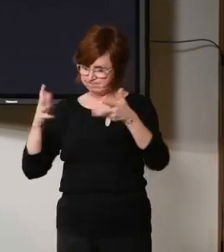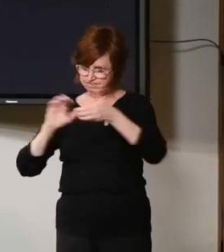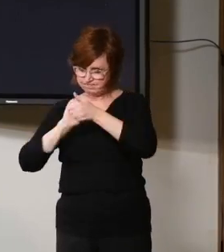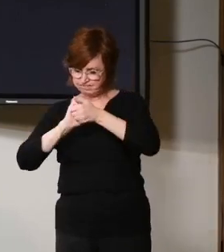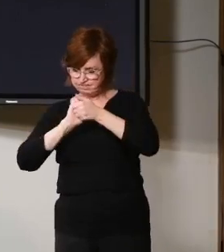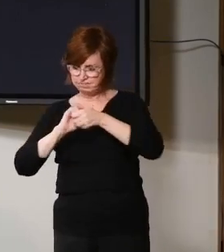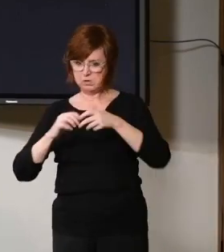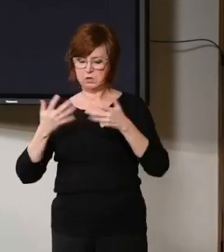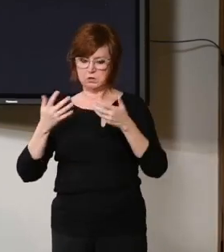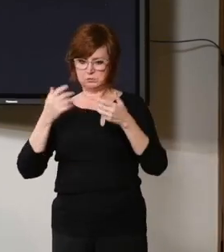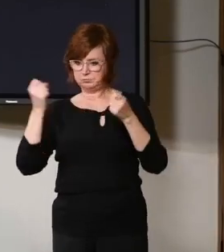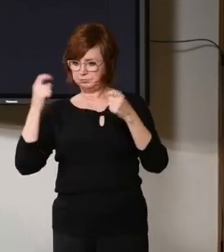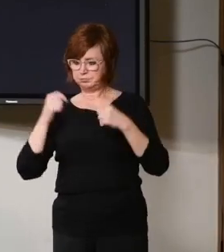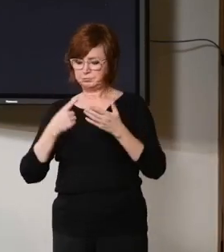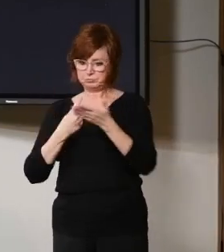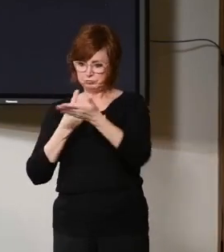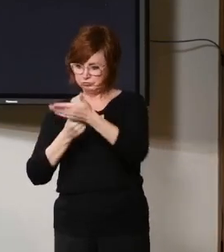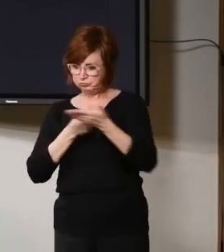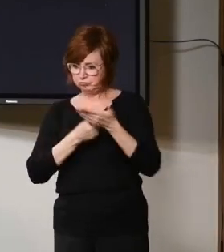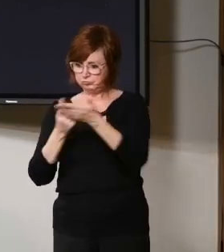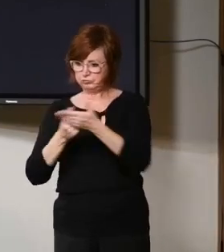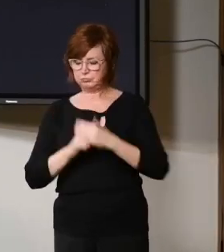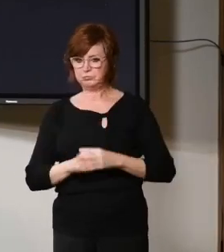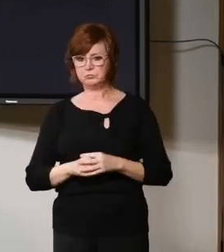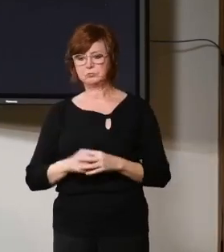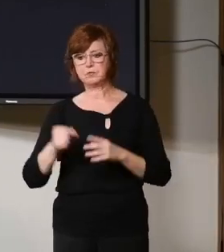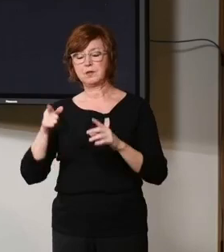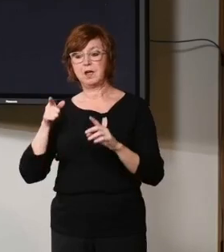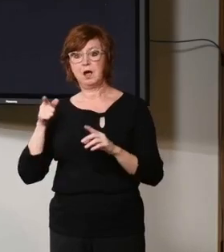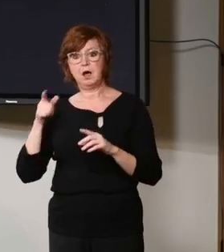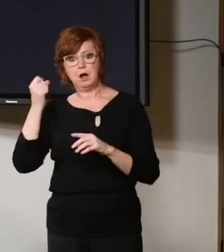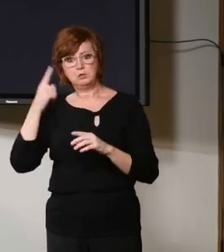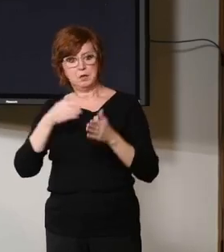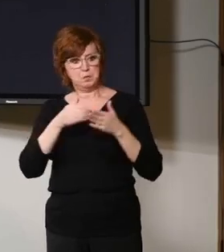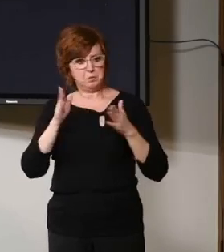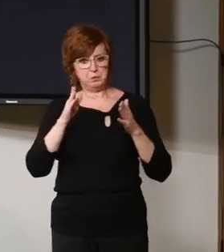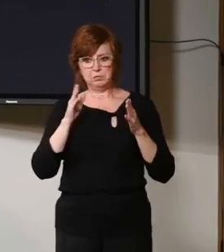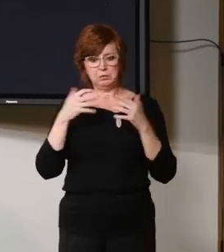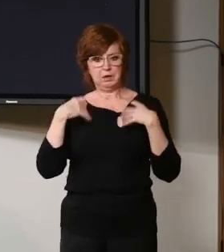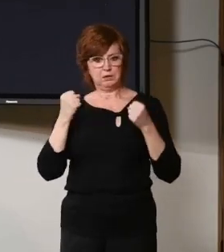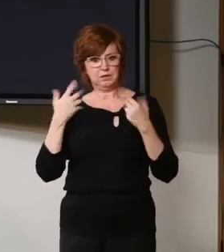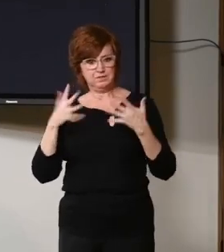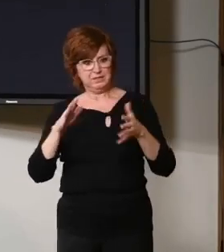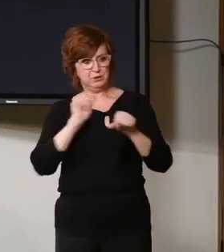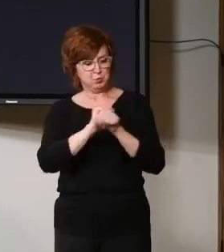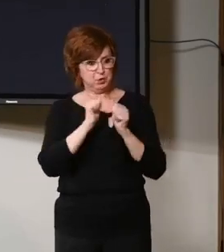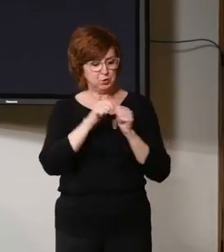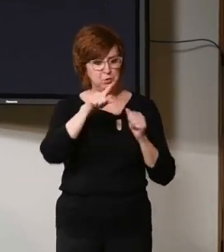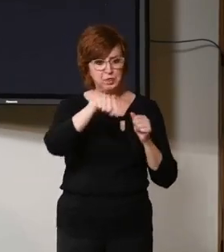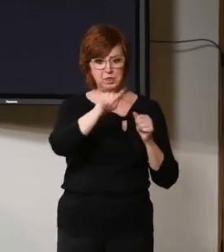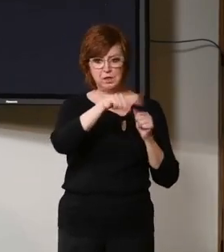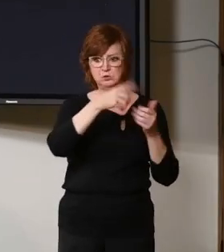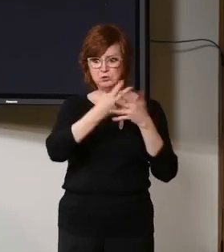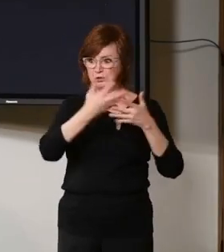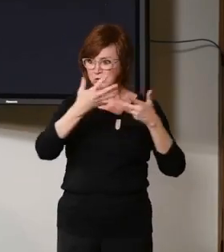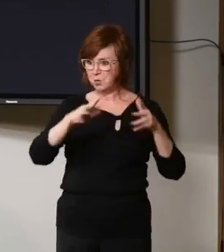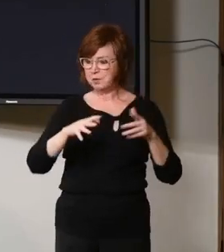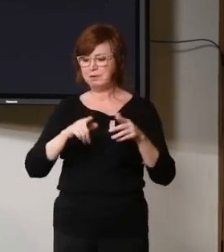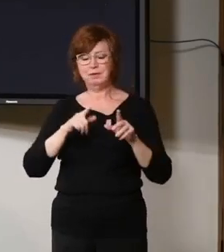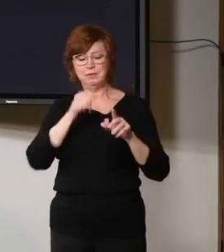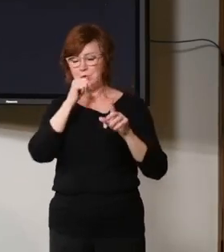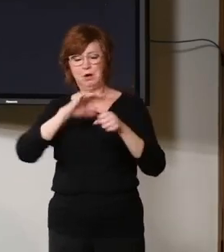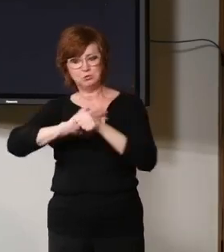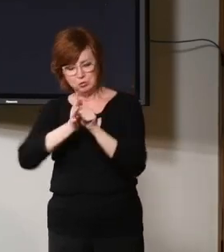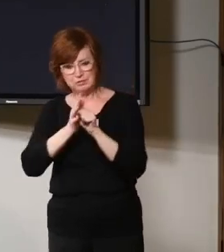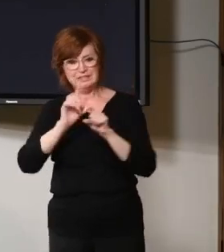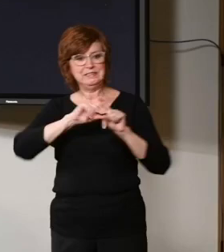an unassociated respiratory outbreak that was being managed and was actually ending. So they already were working closely